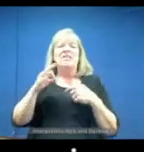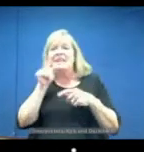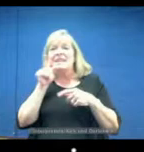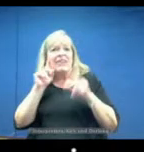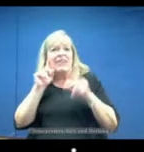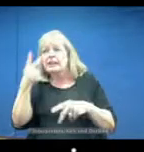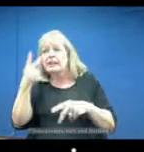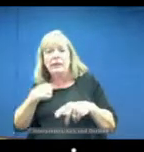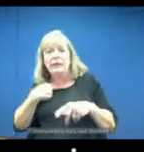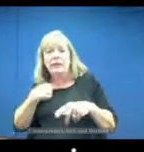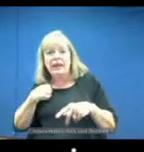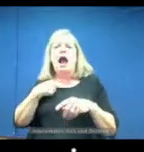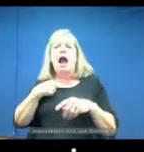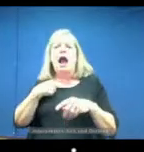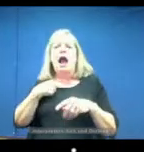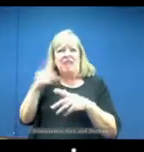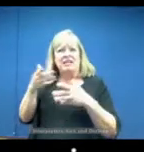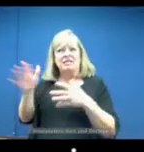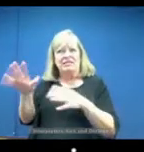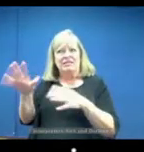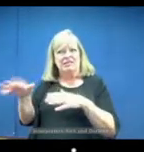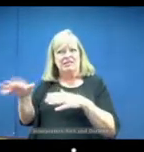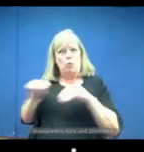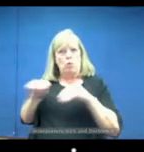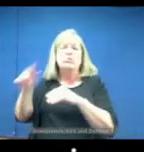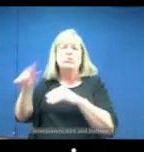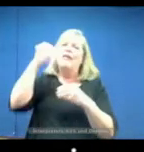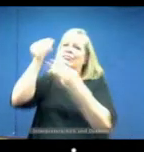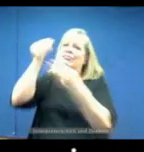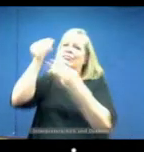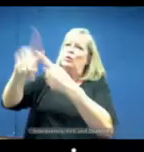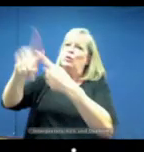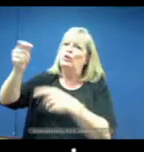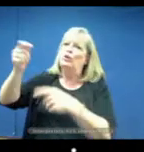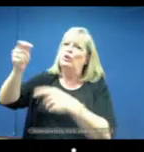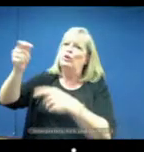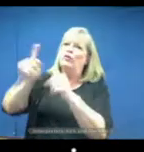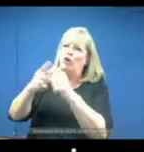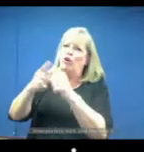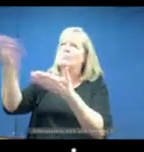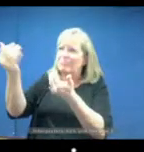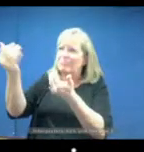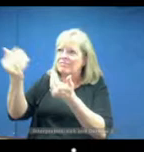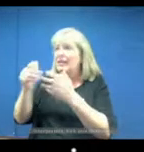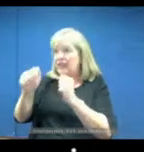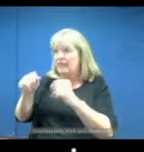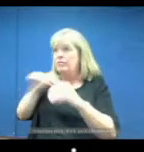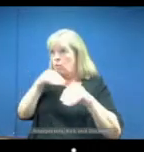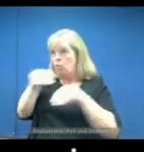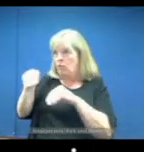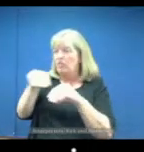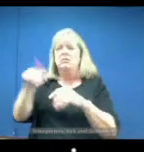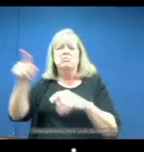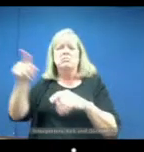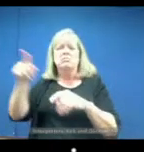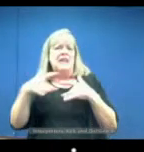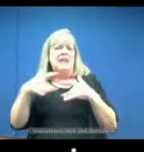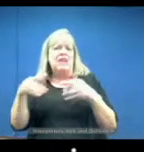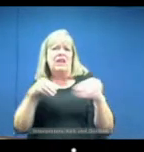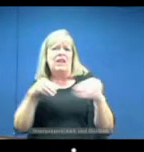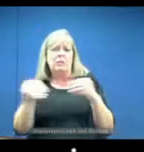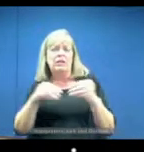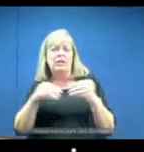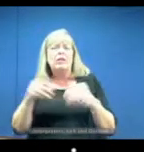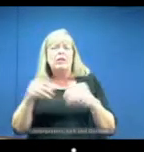through the court, of course. And the court's generally pretty flexible about that. They'd rather move